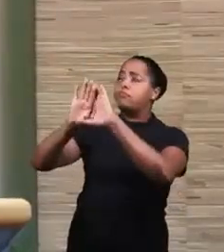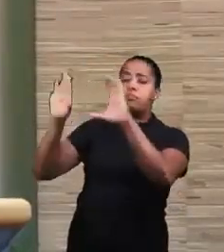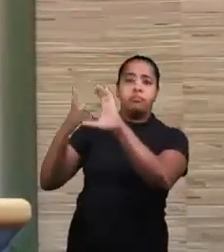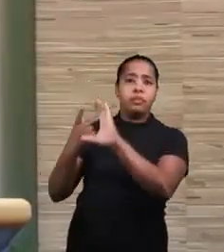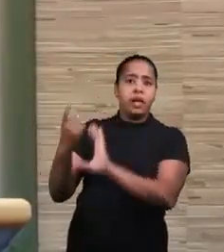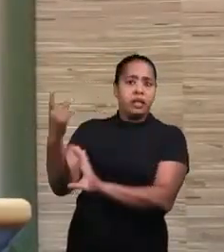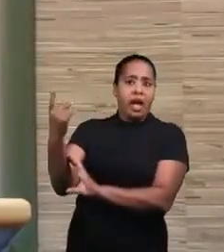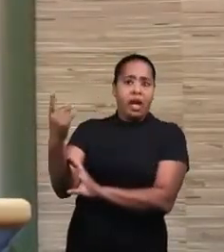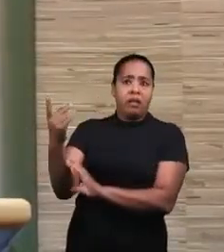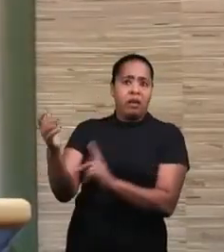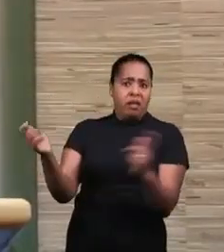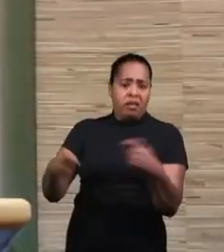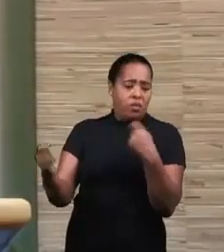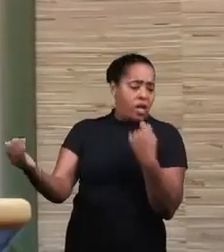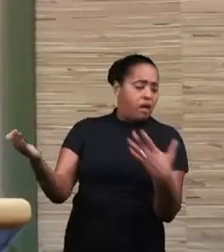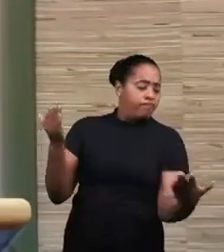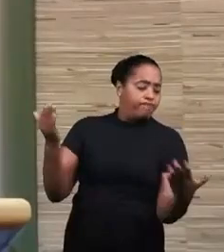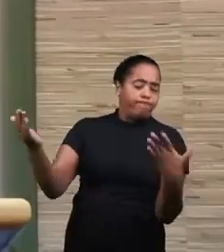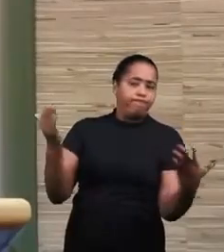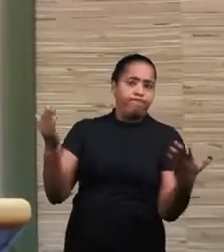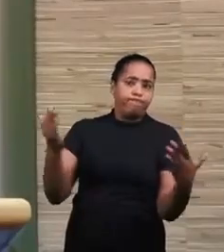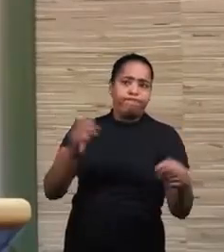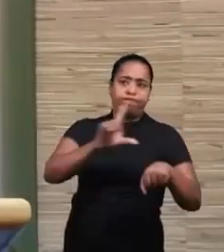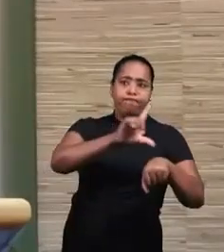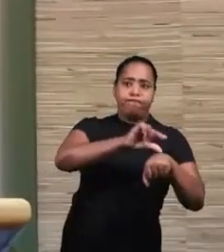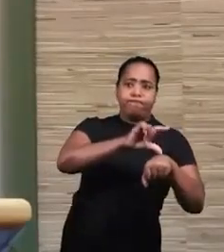other. Our reach